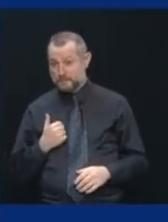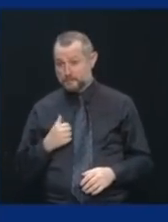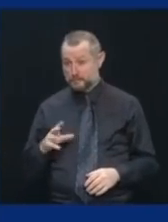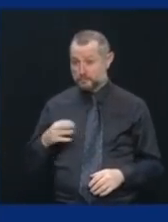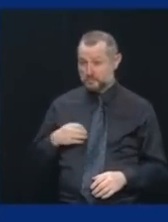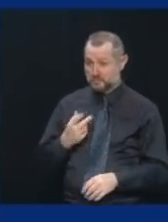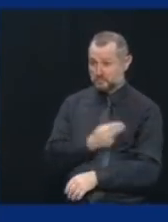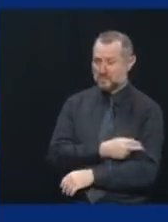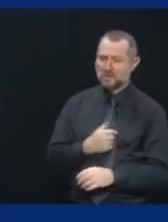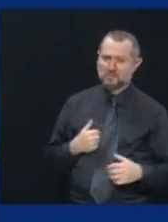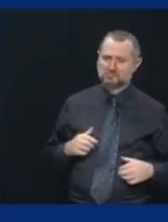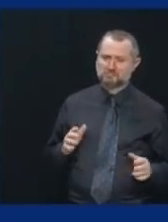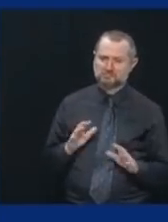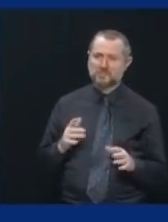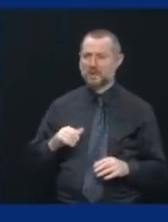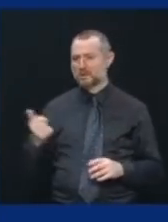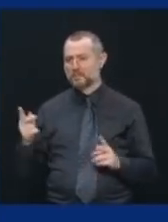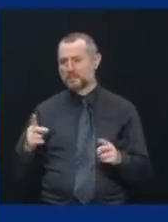essential worker.